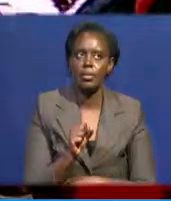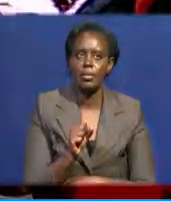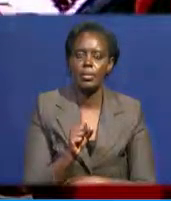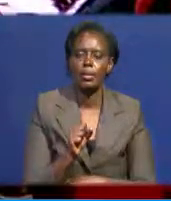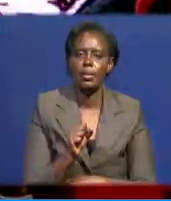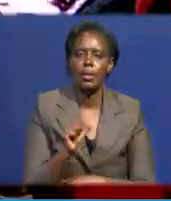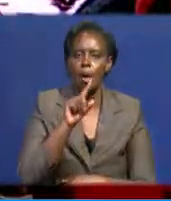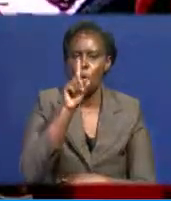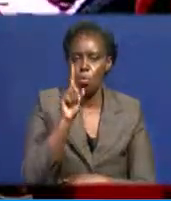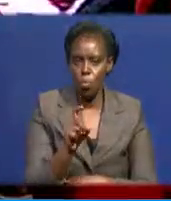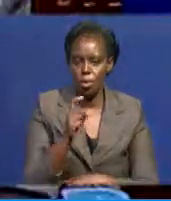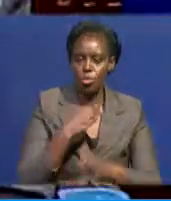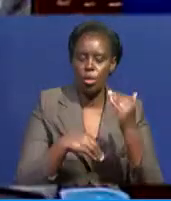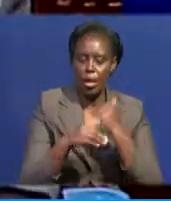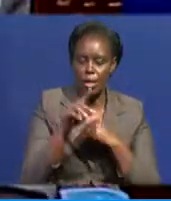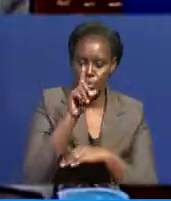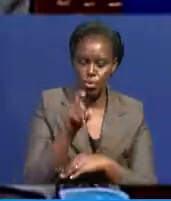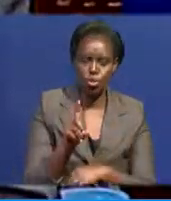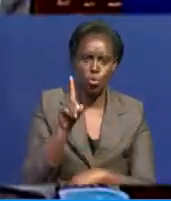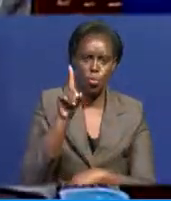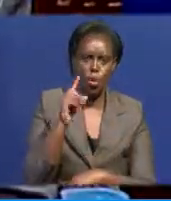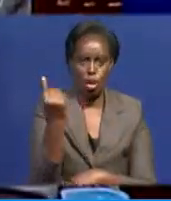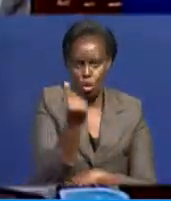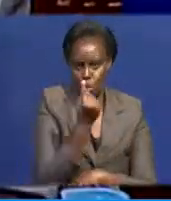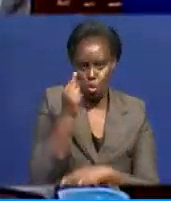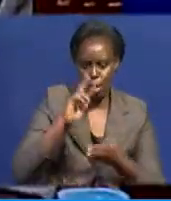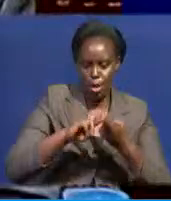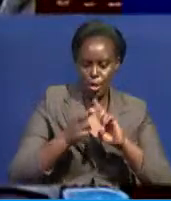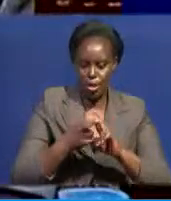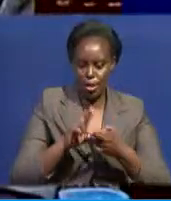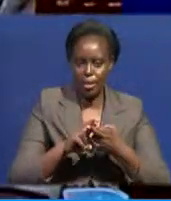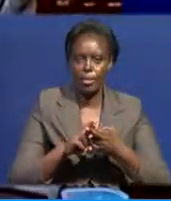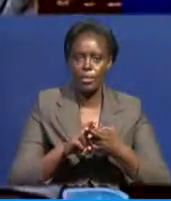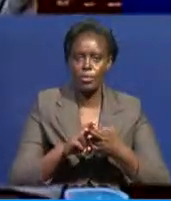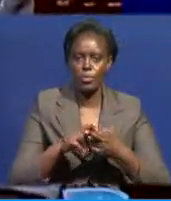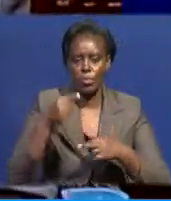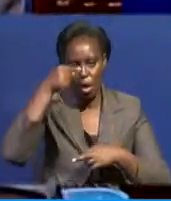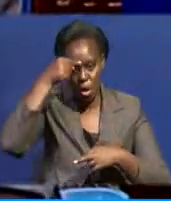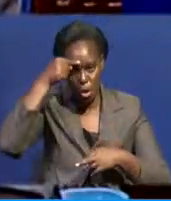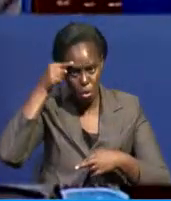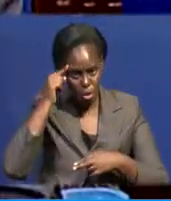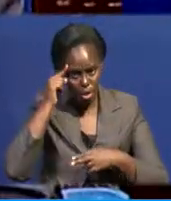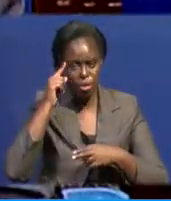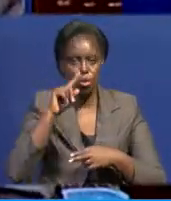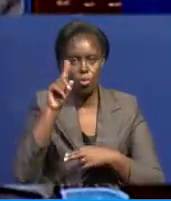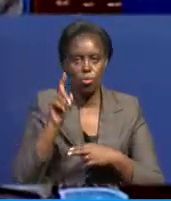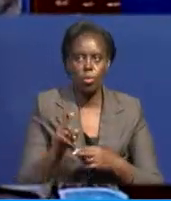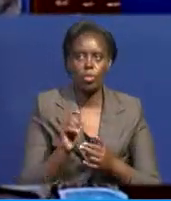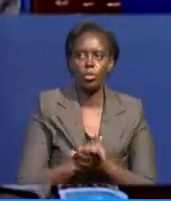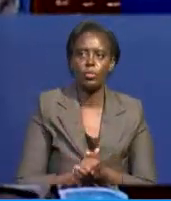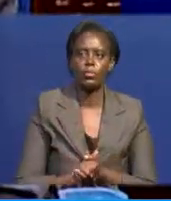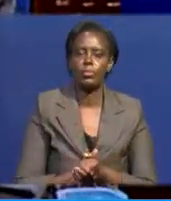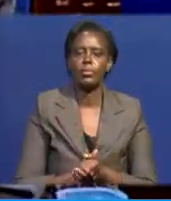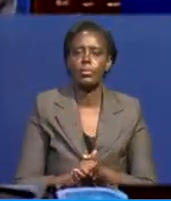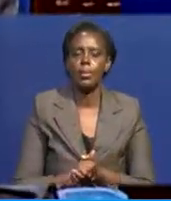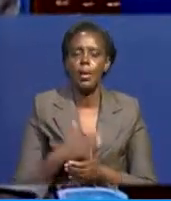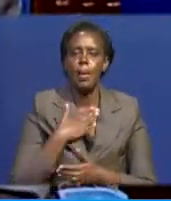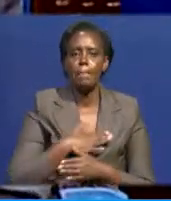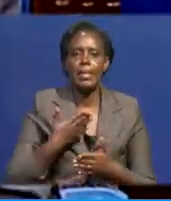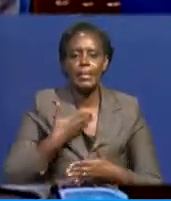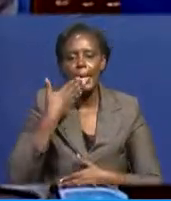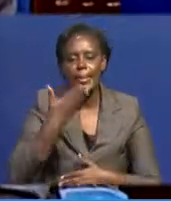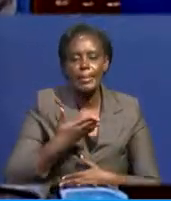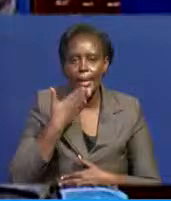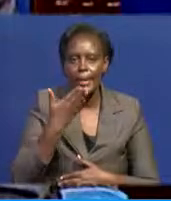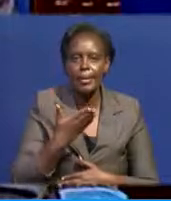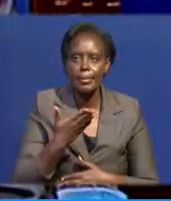only one supplementary question related to the original question asked by the Senator. Yeah, so kindly respond to